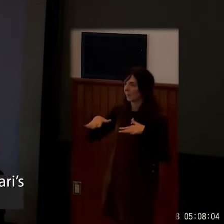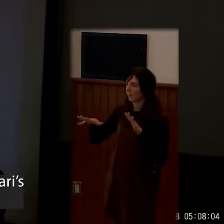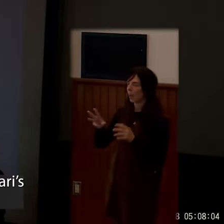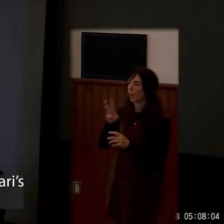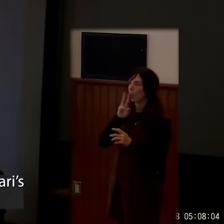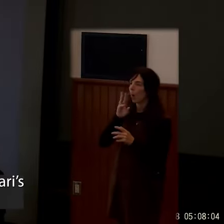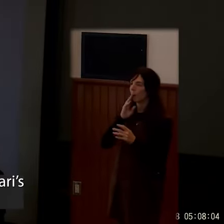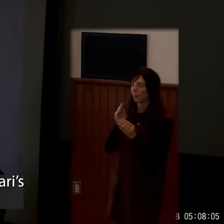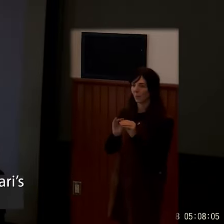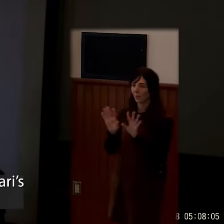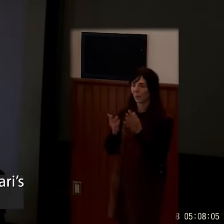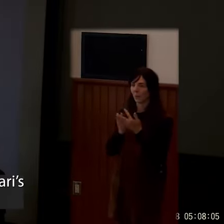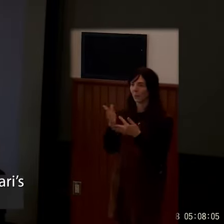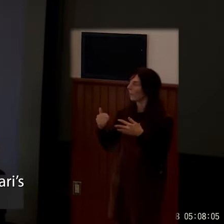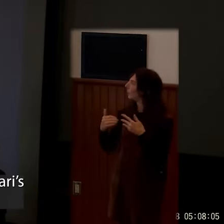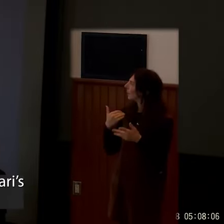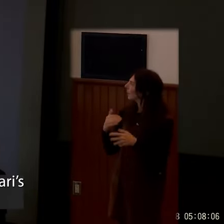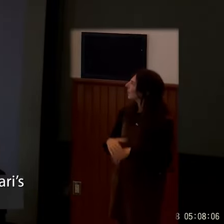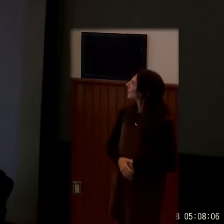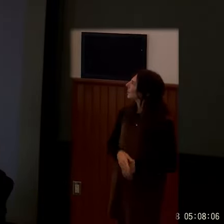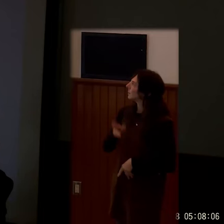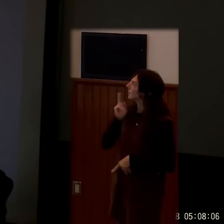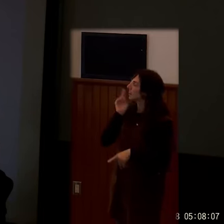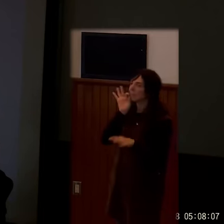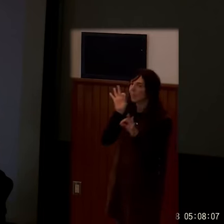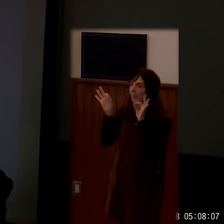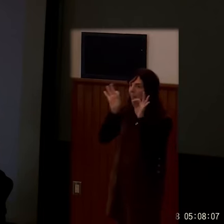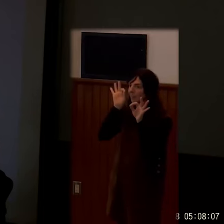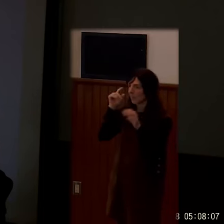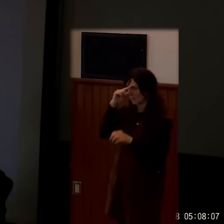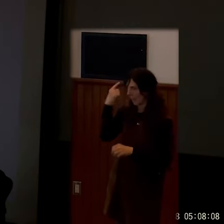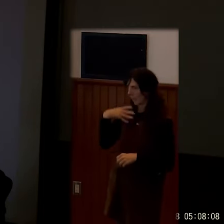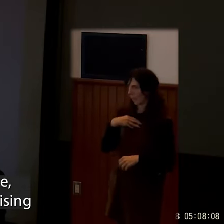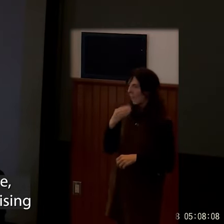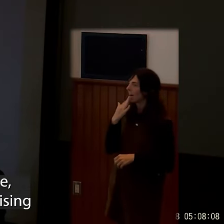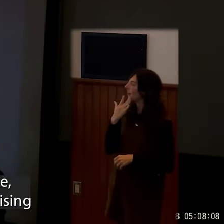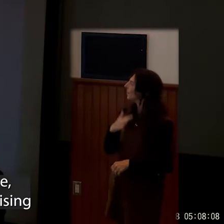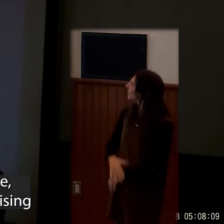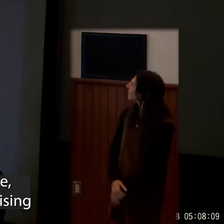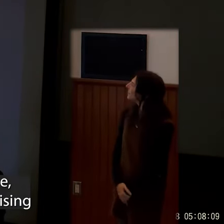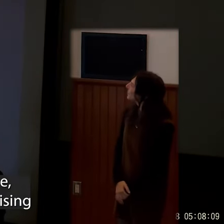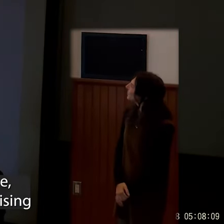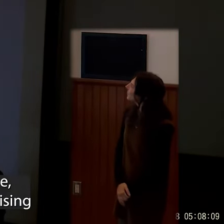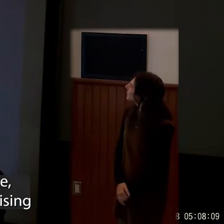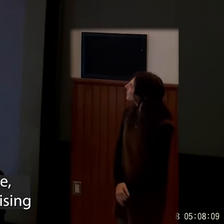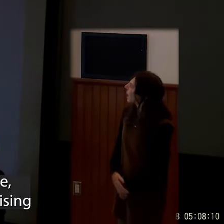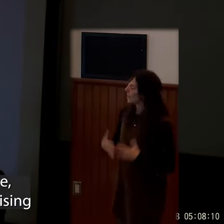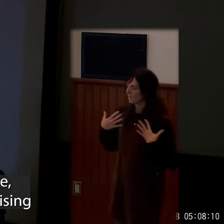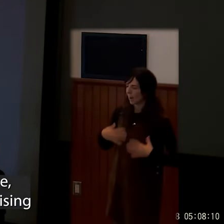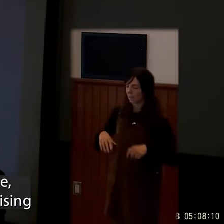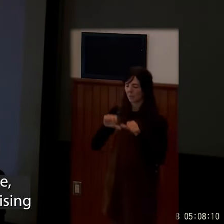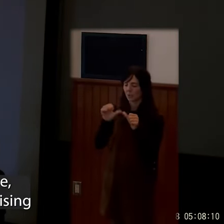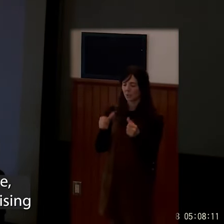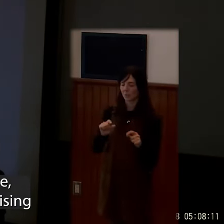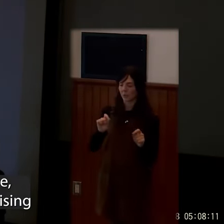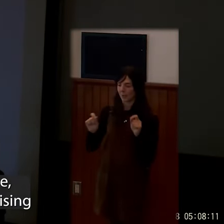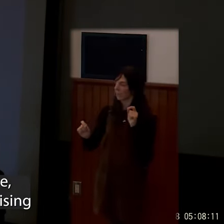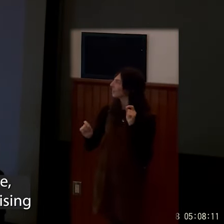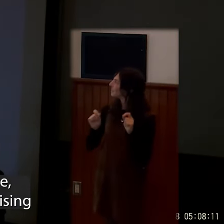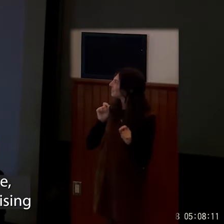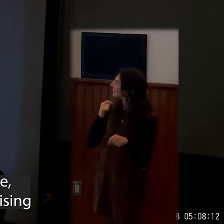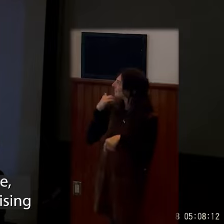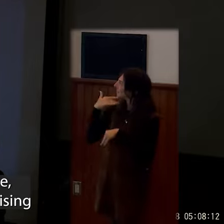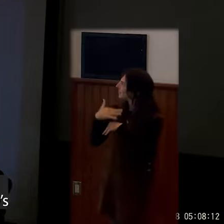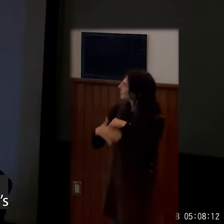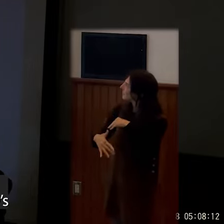face reflects Faria's pockmarked face in black and white. Reiko's body is taking new shape, blobs pumping gently